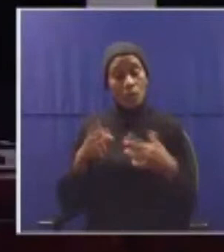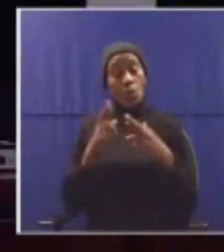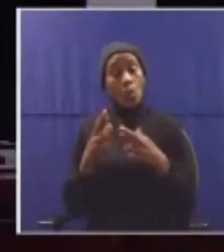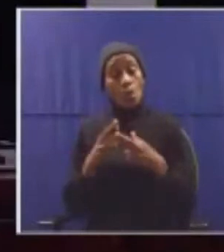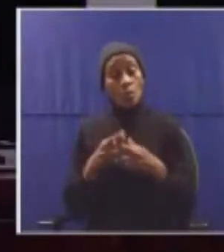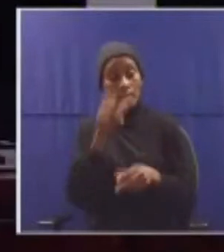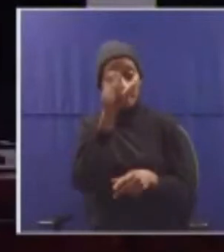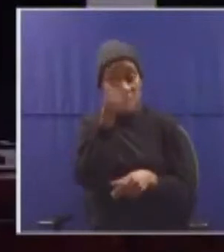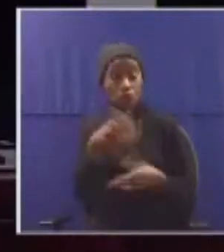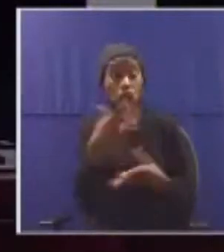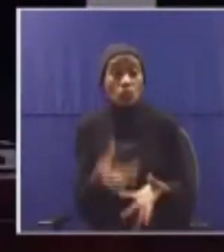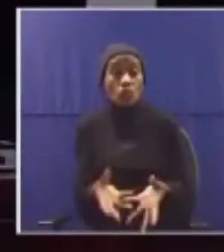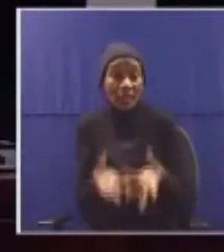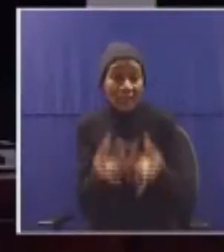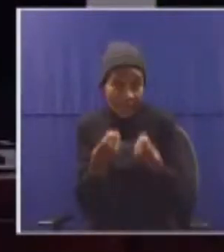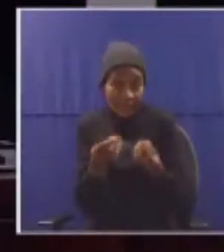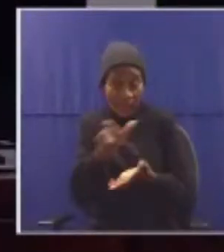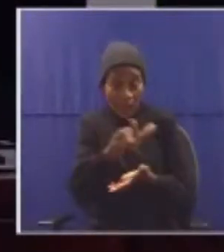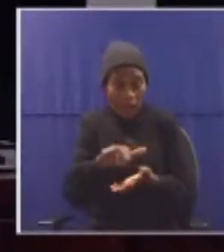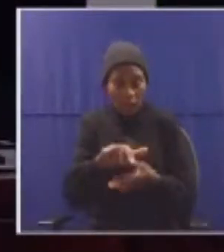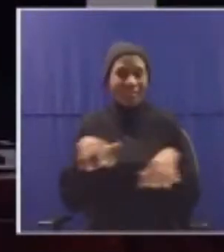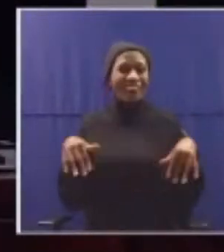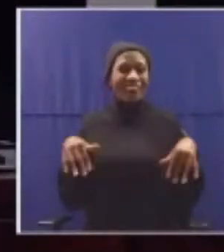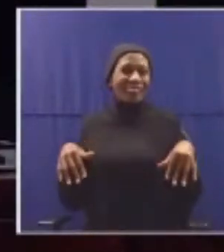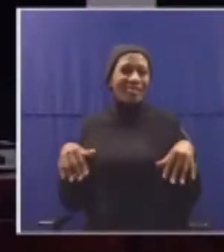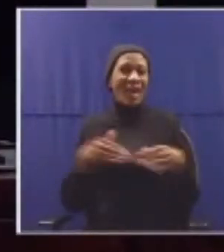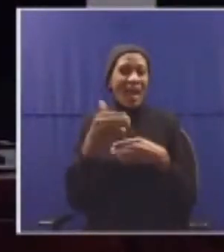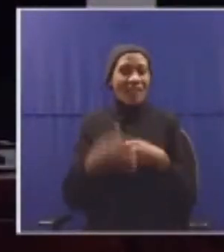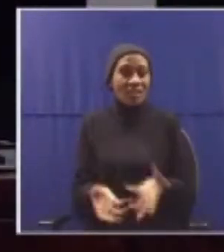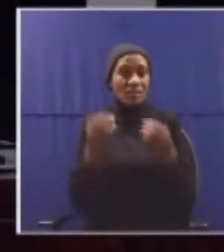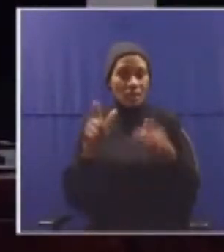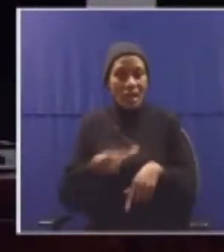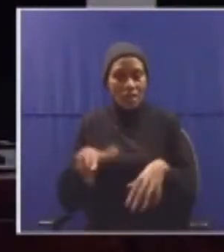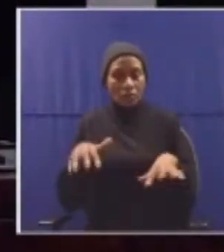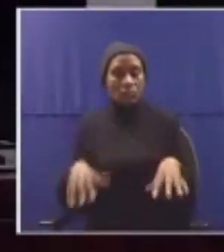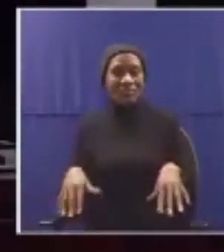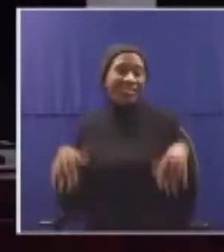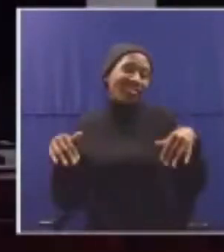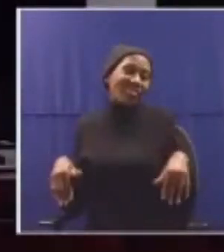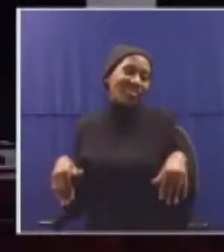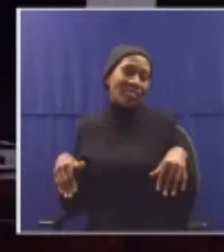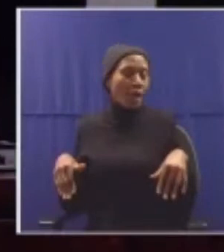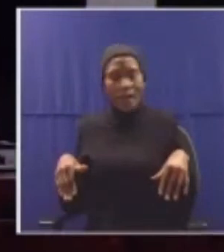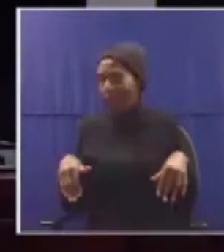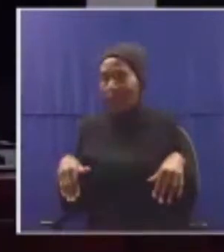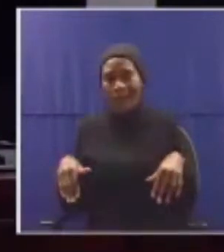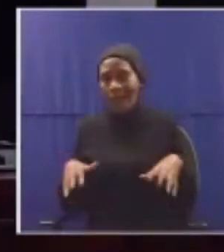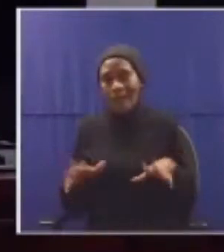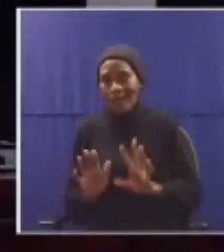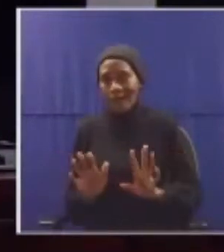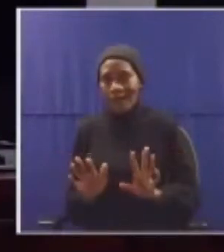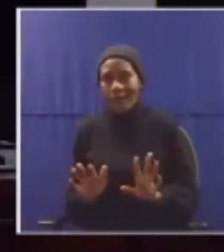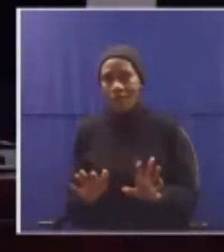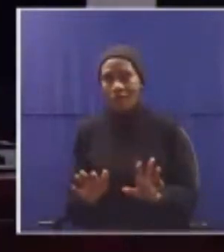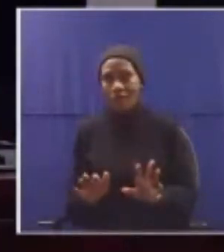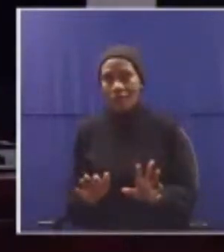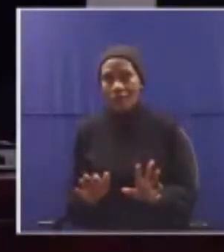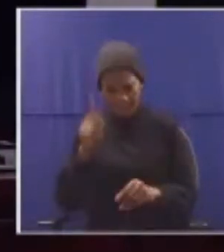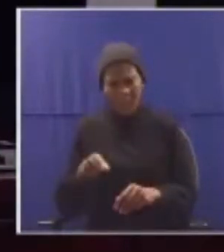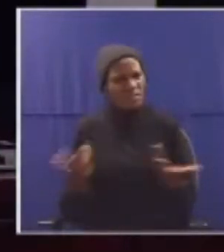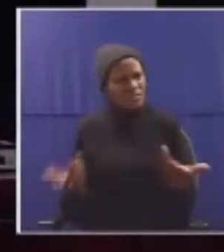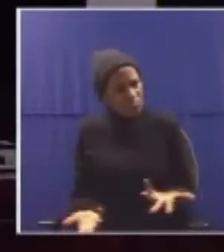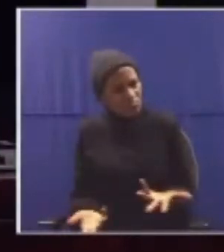recipients not to be passive when they get the assistance from government, to come